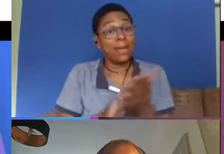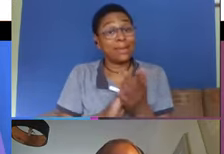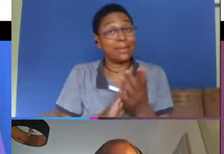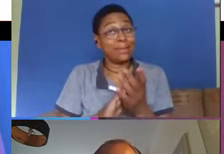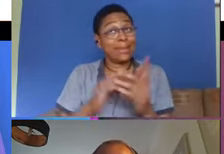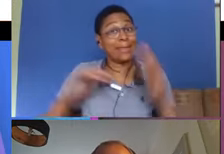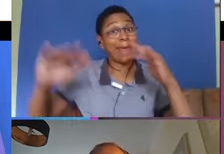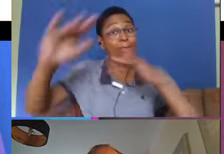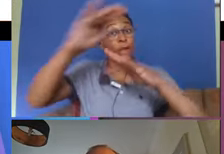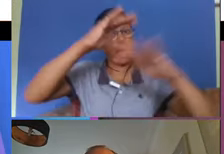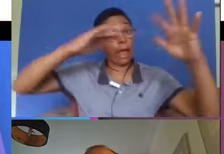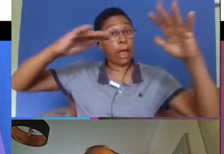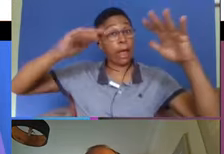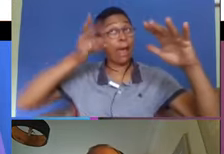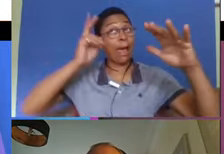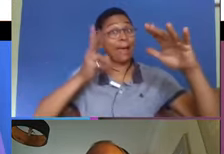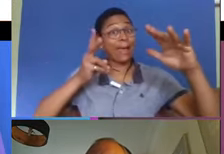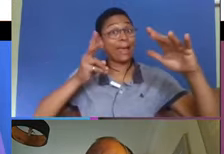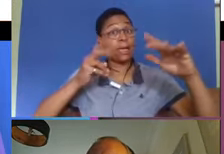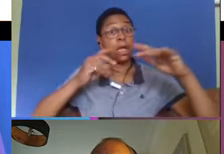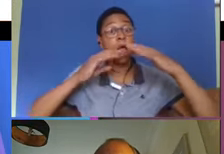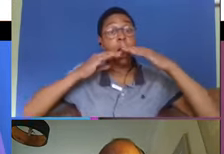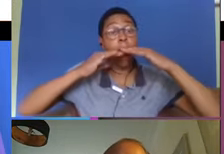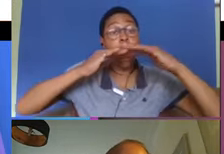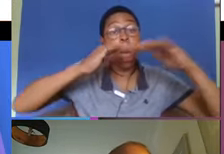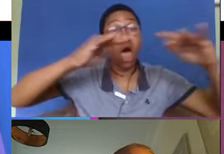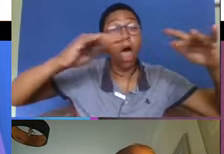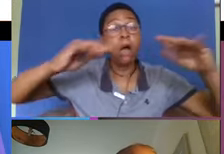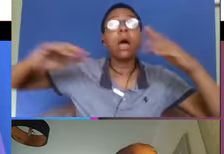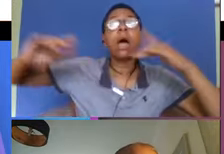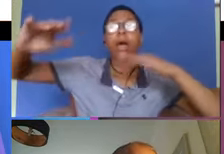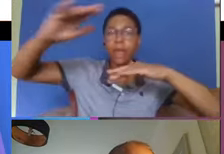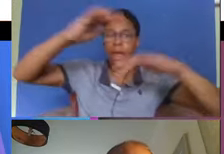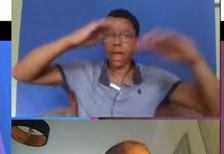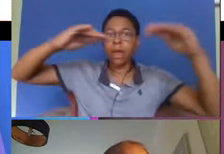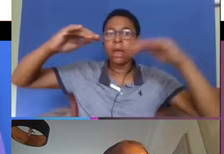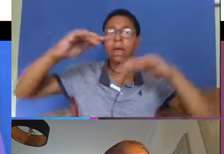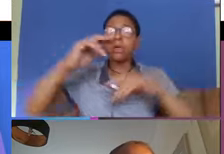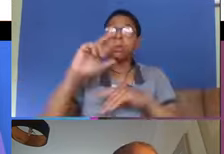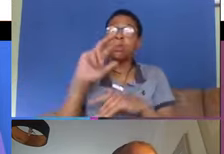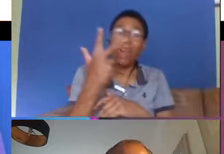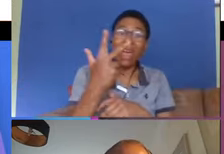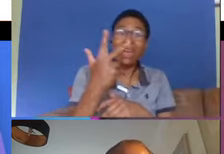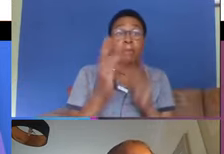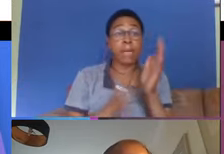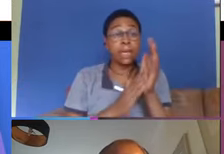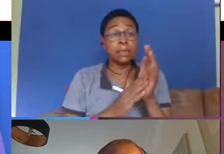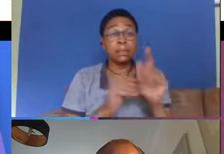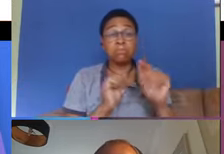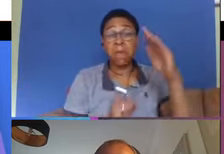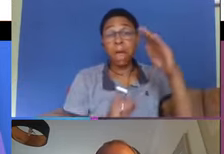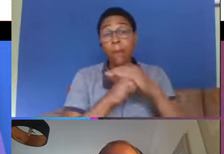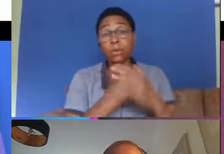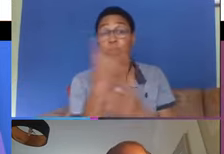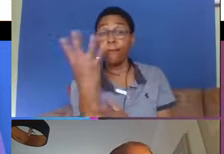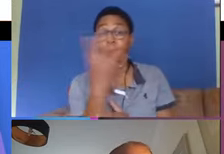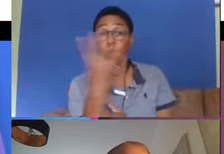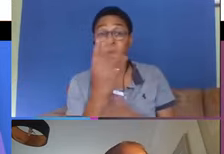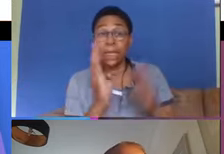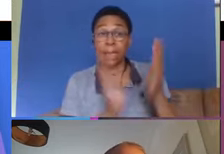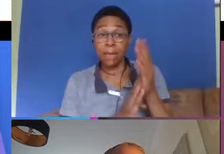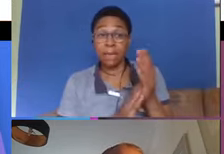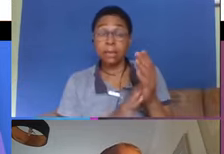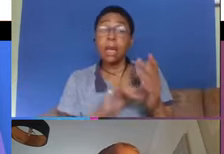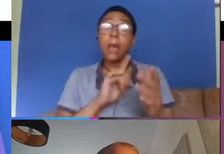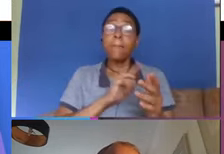class is again, that the droplets stay in the air between 8 to 14 minutes. The difference in time, again, is the volume